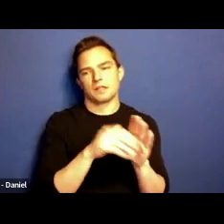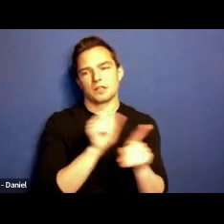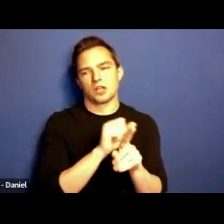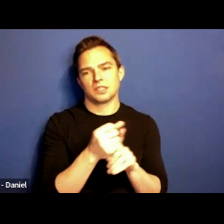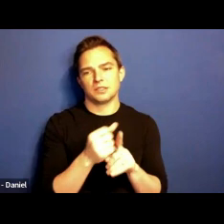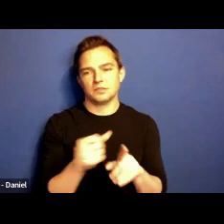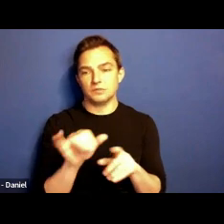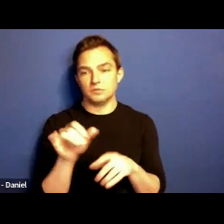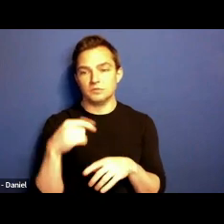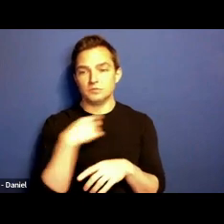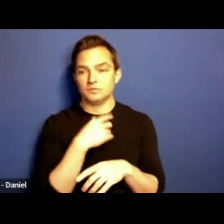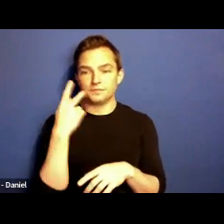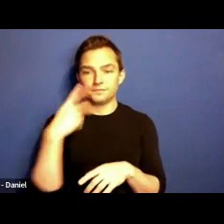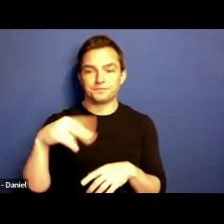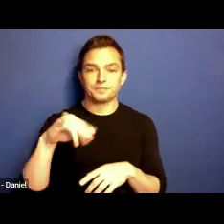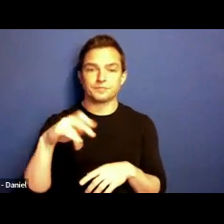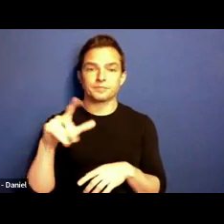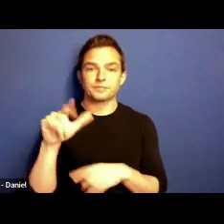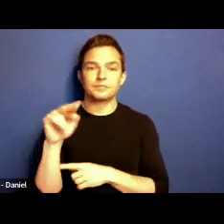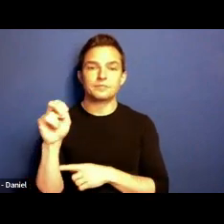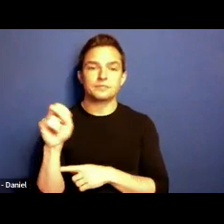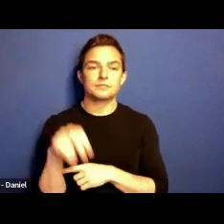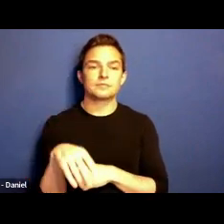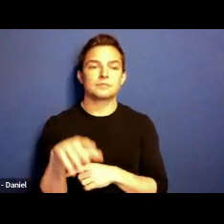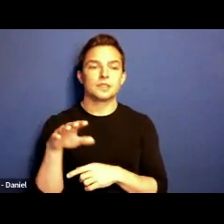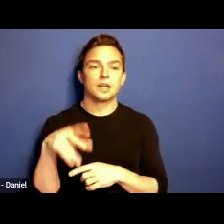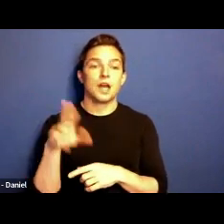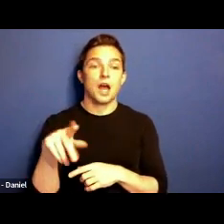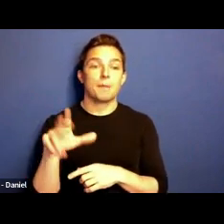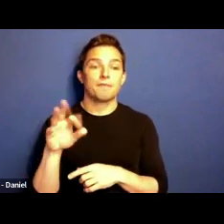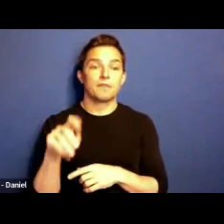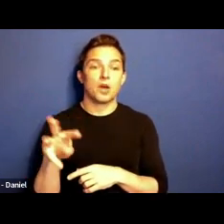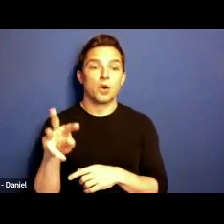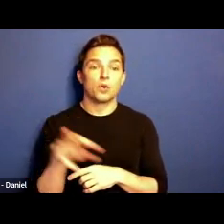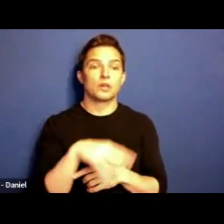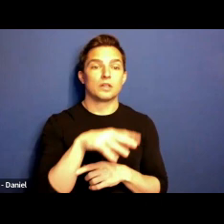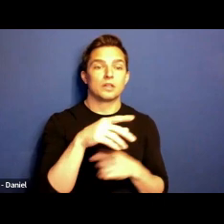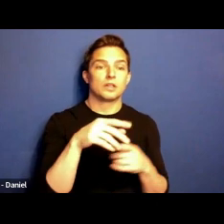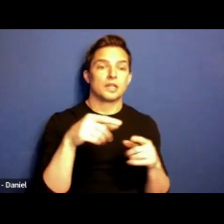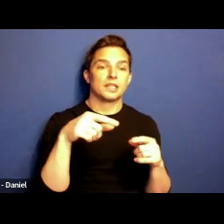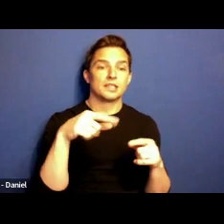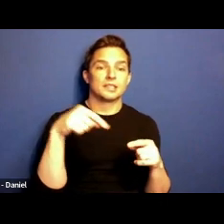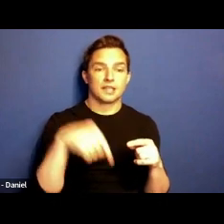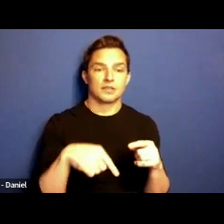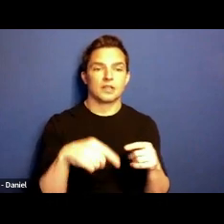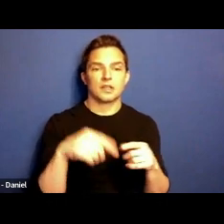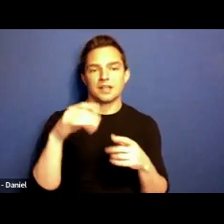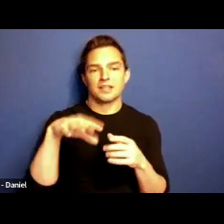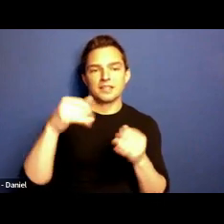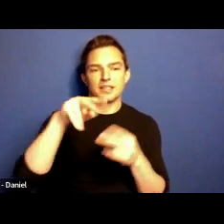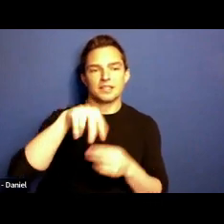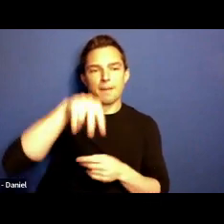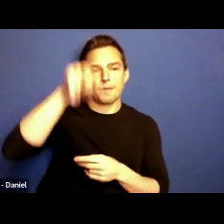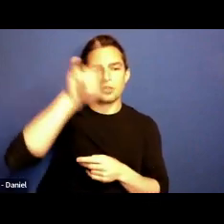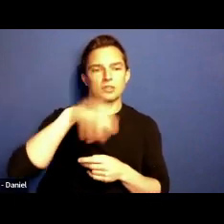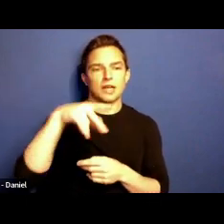pipelines. When I say the inflows and the outflows, it's the parallel lines. It looks like a pipe, and that little hourglass on